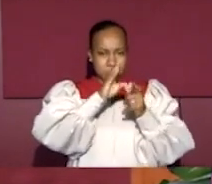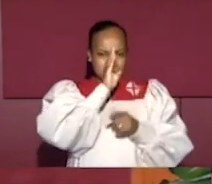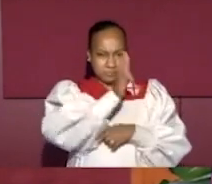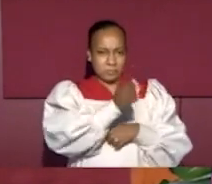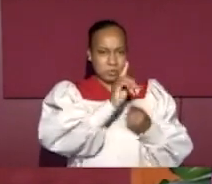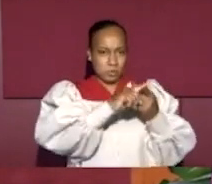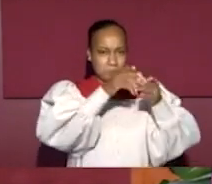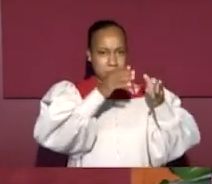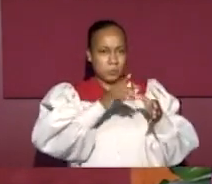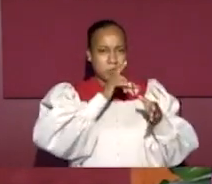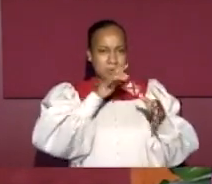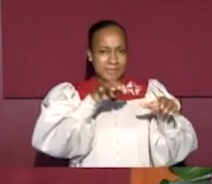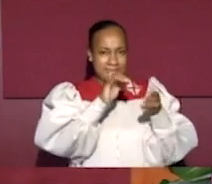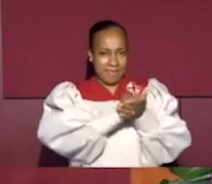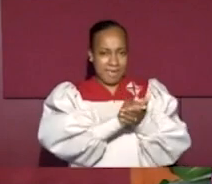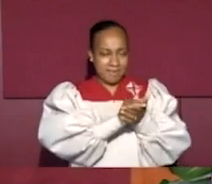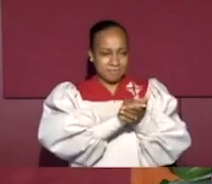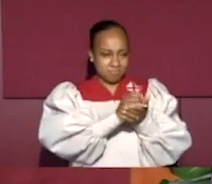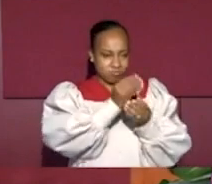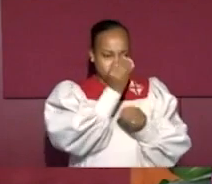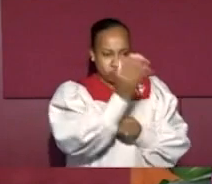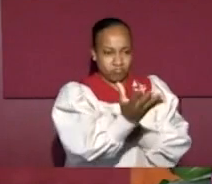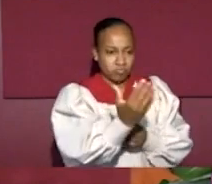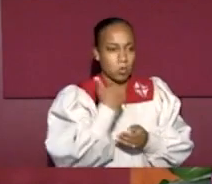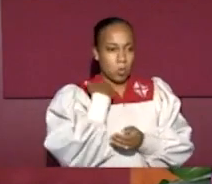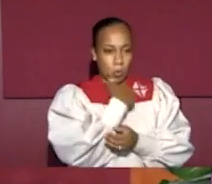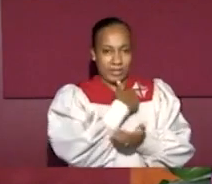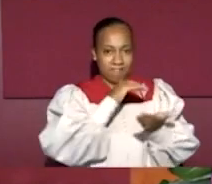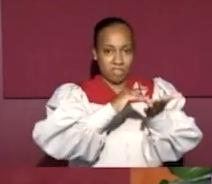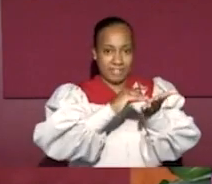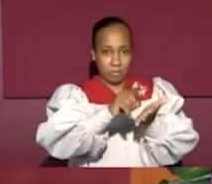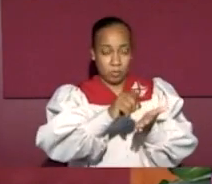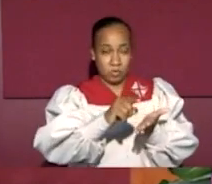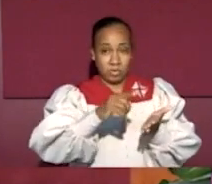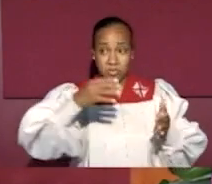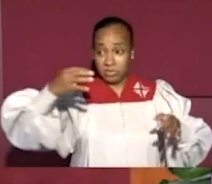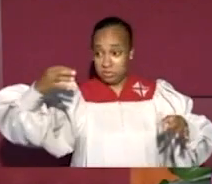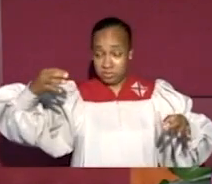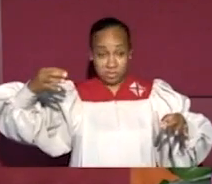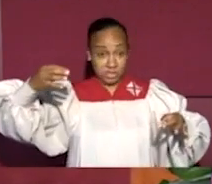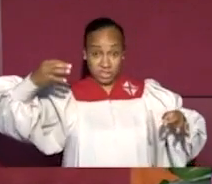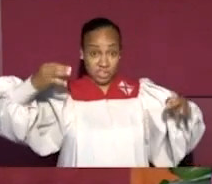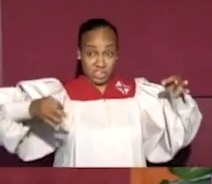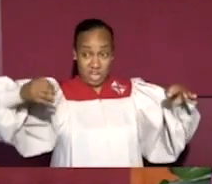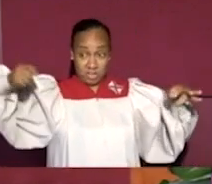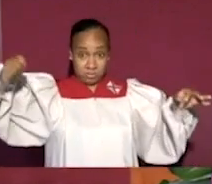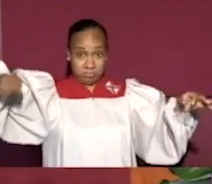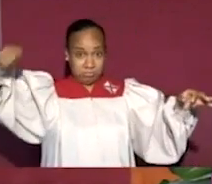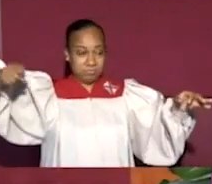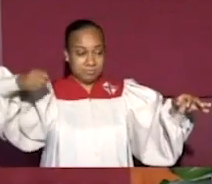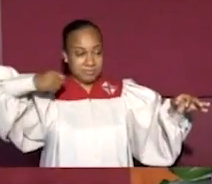committed the crime, "We forgive you." But then the judge says 15 to 20.